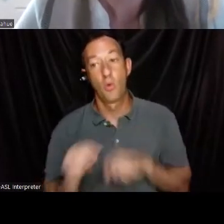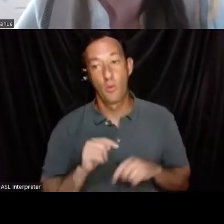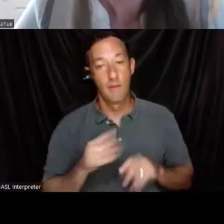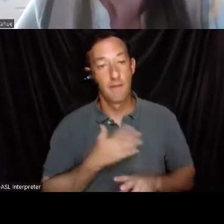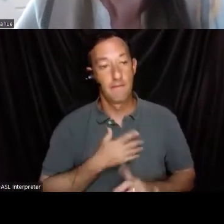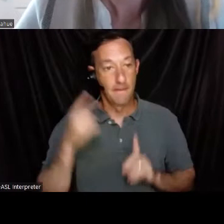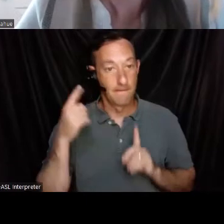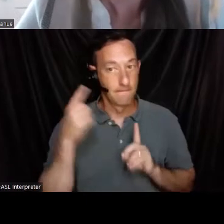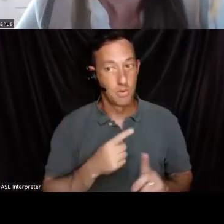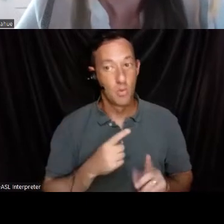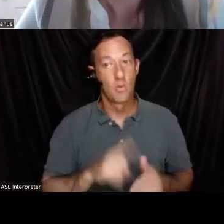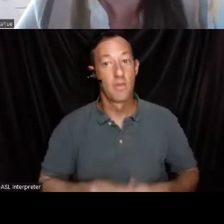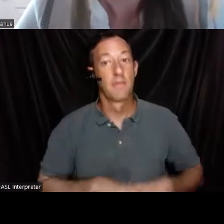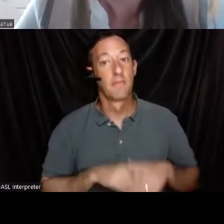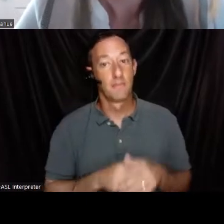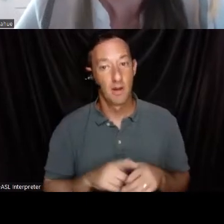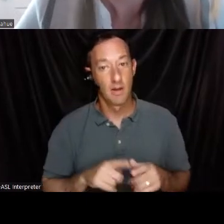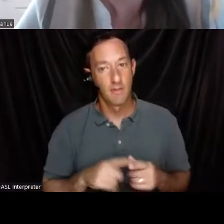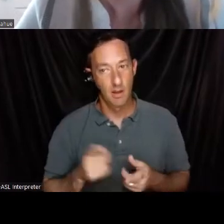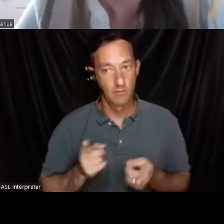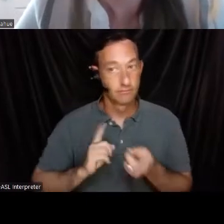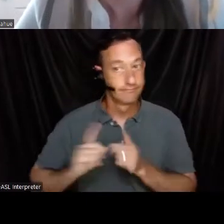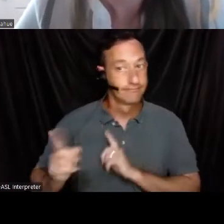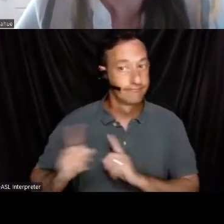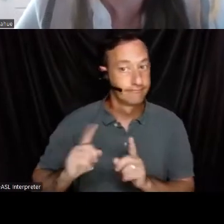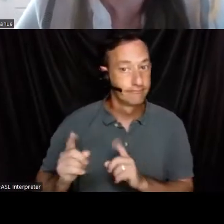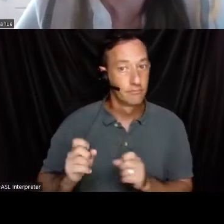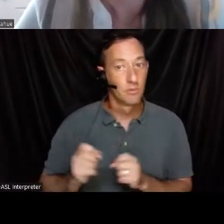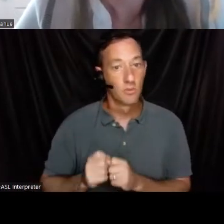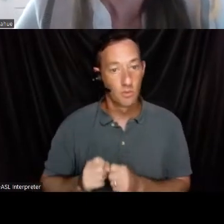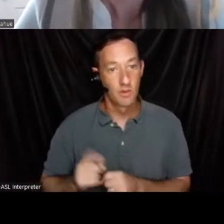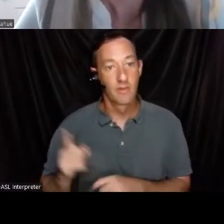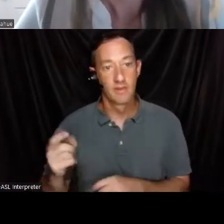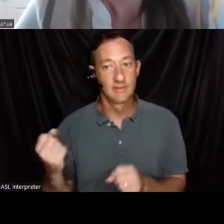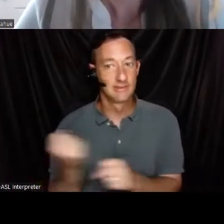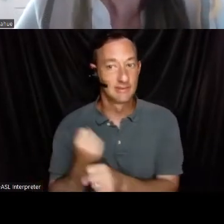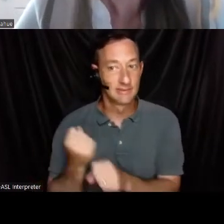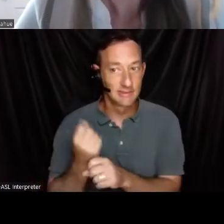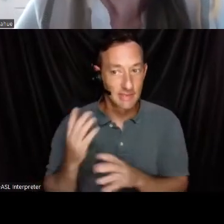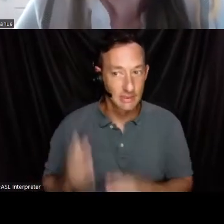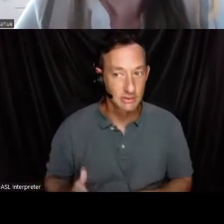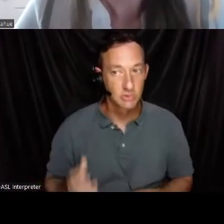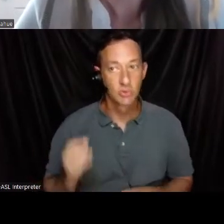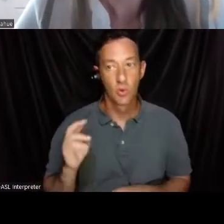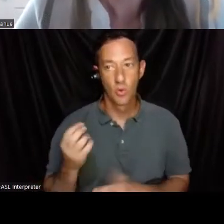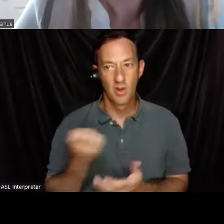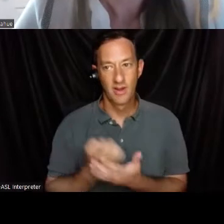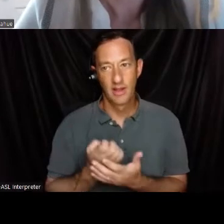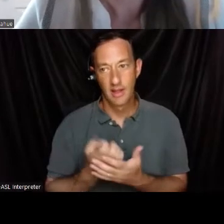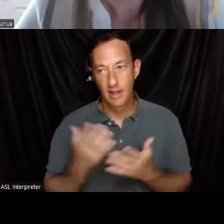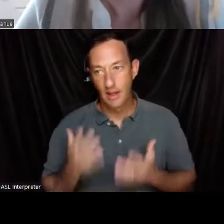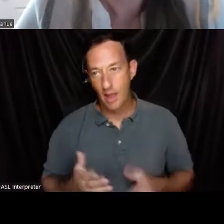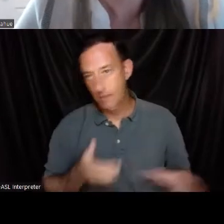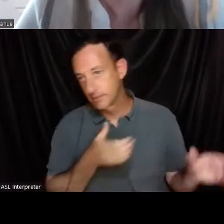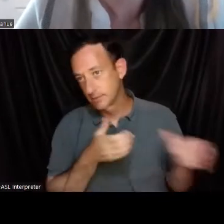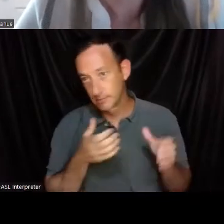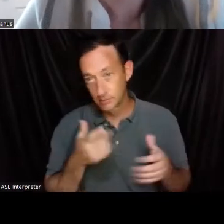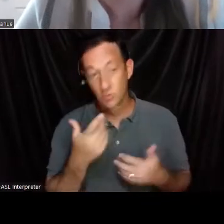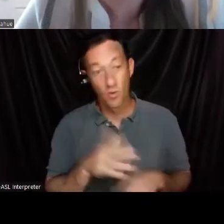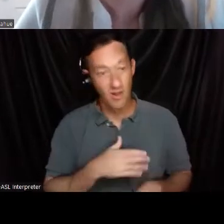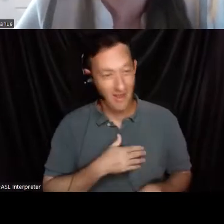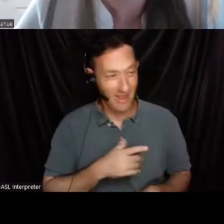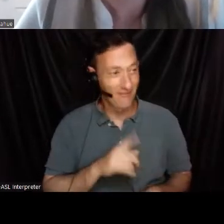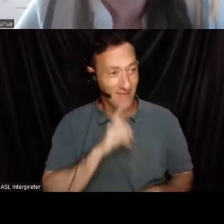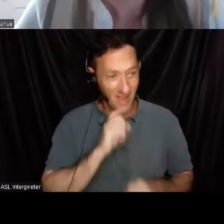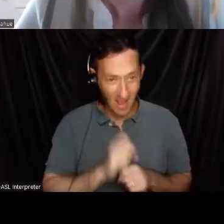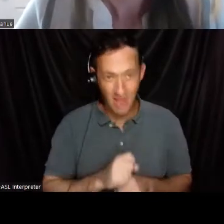begin with about consulting with an economist or a statistician. Even when you have actual data, which is the most straightforward data